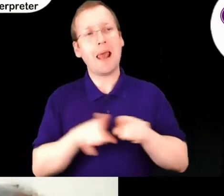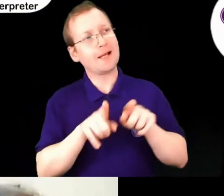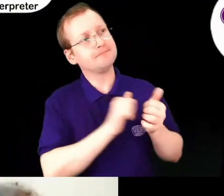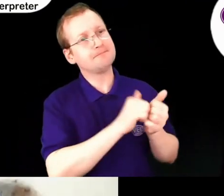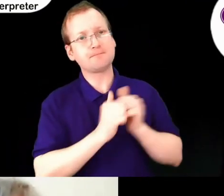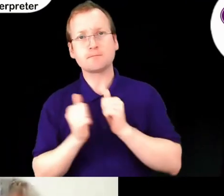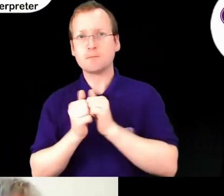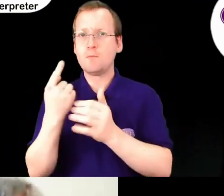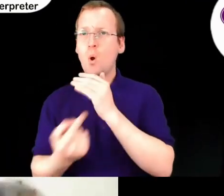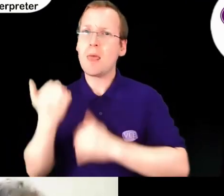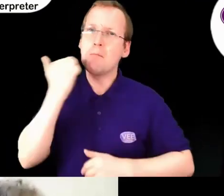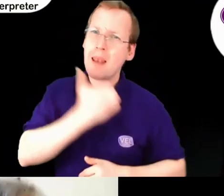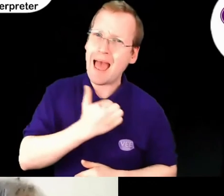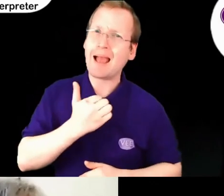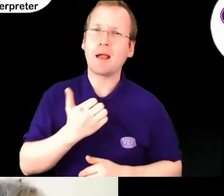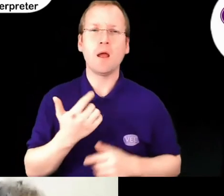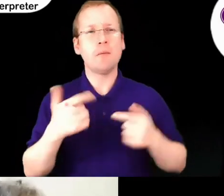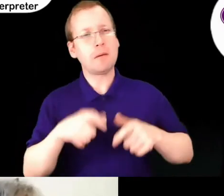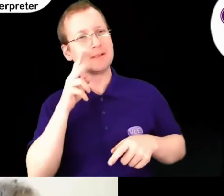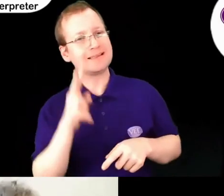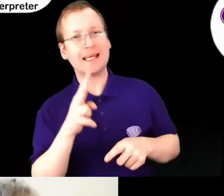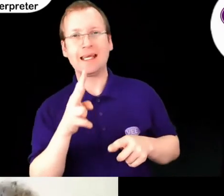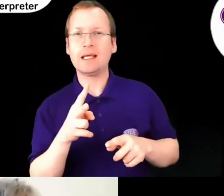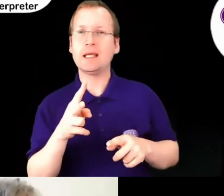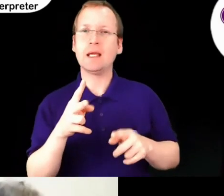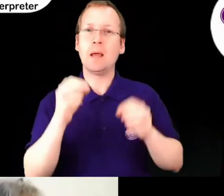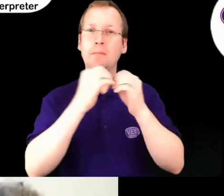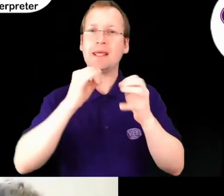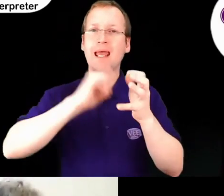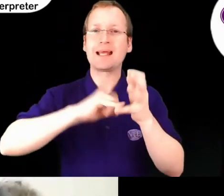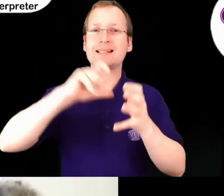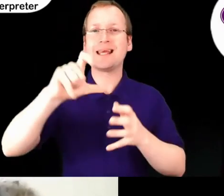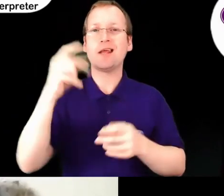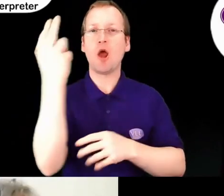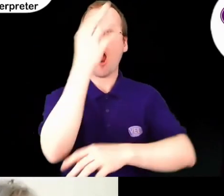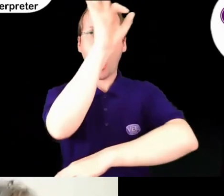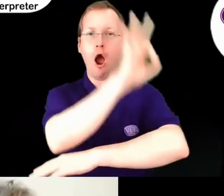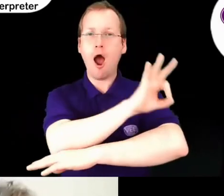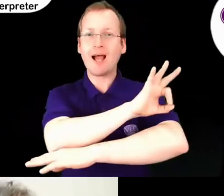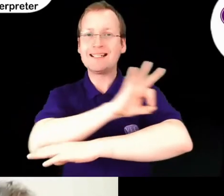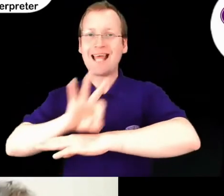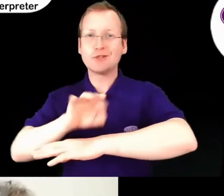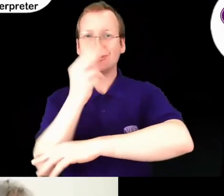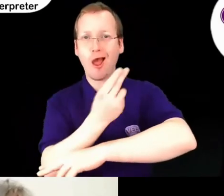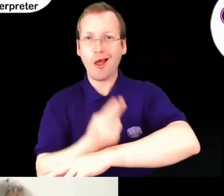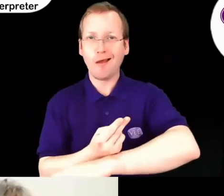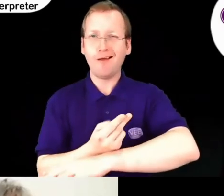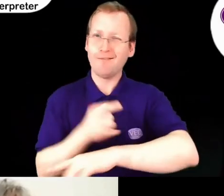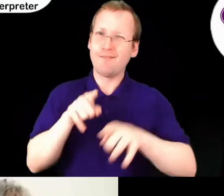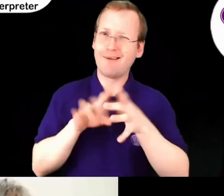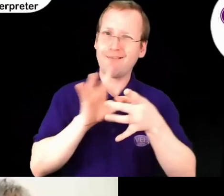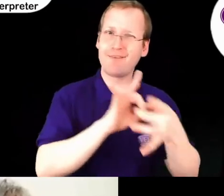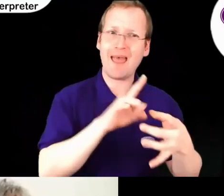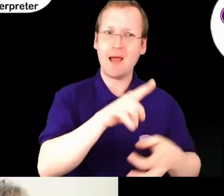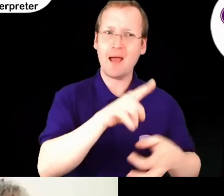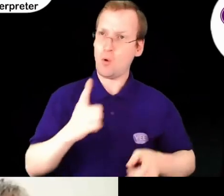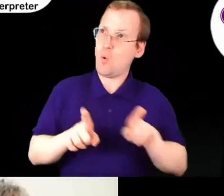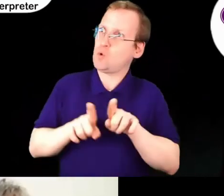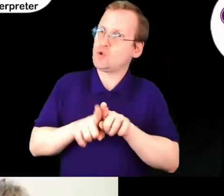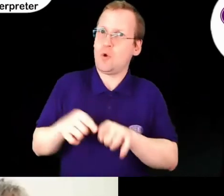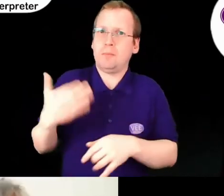wear black, but let people see they've got a BSc in architecture by having a fancy hood over their shoulder. And I also